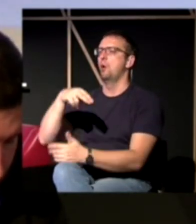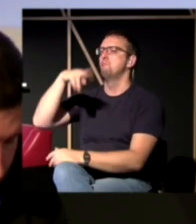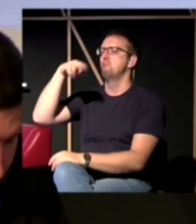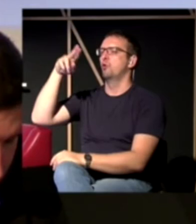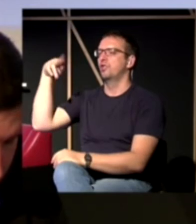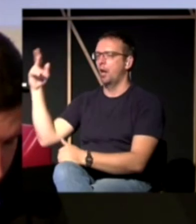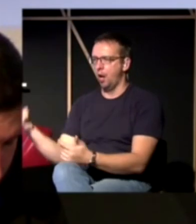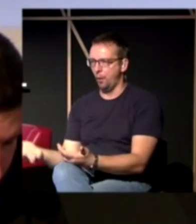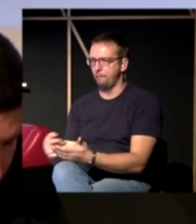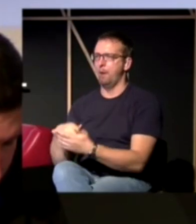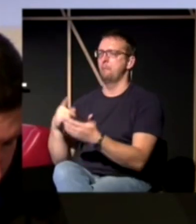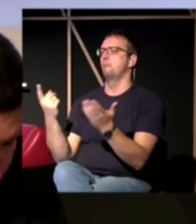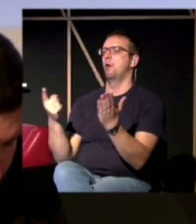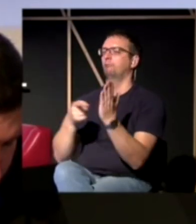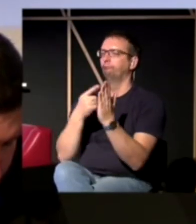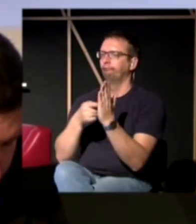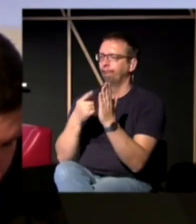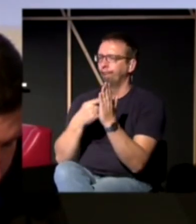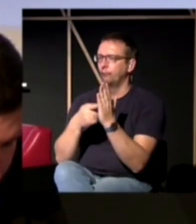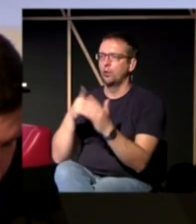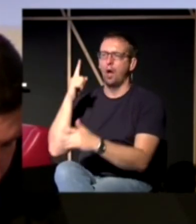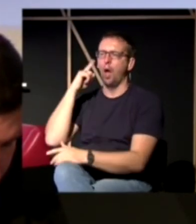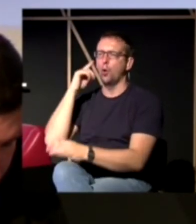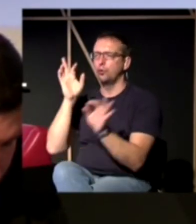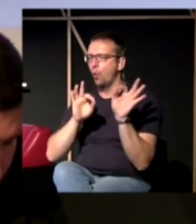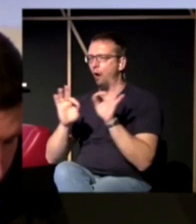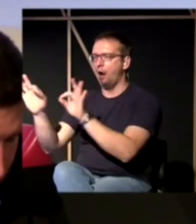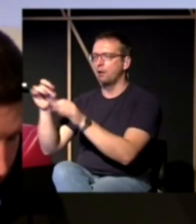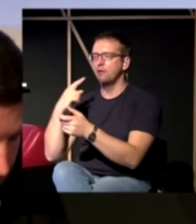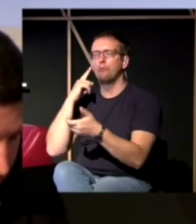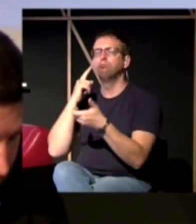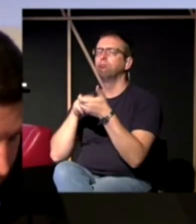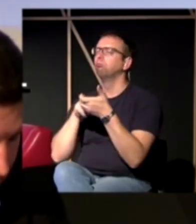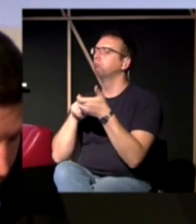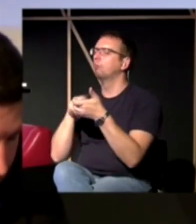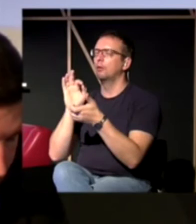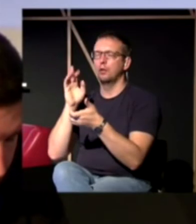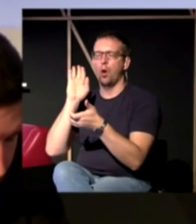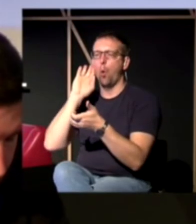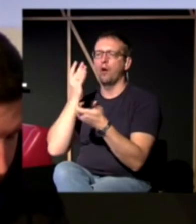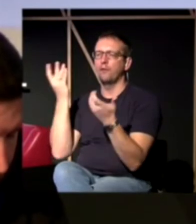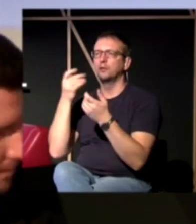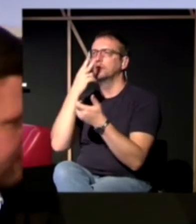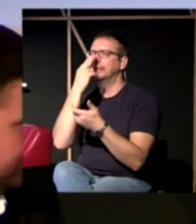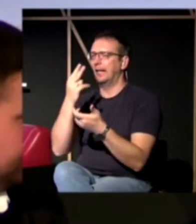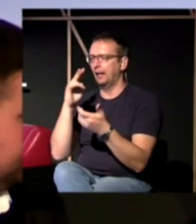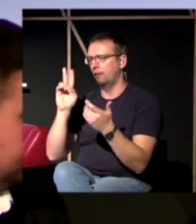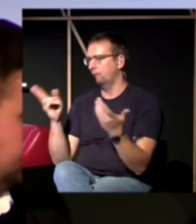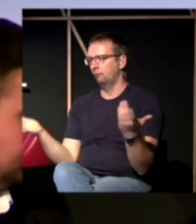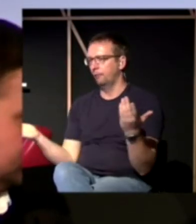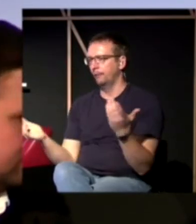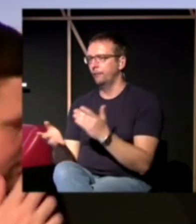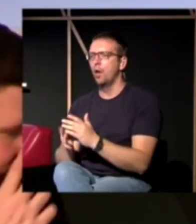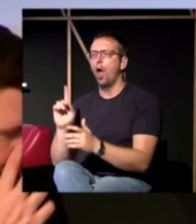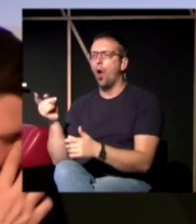Beyond football matches, I also provide audio description for live events, documentaries, and movies. Currently, I